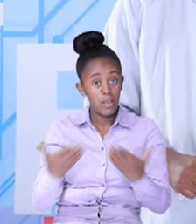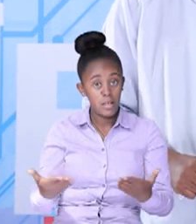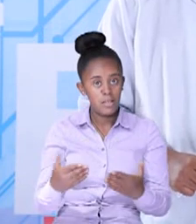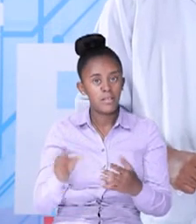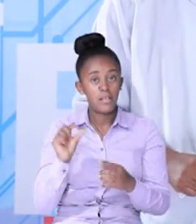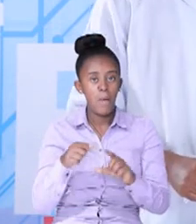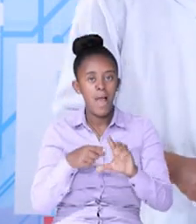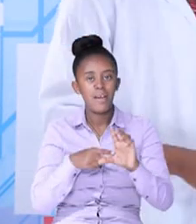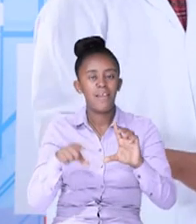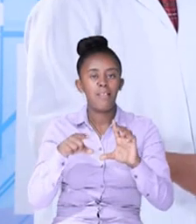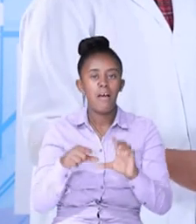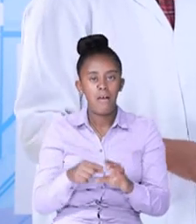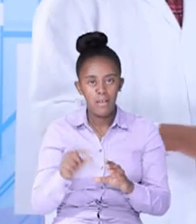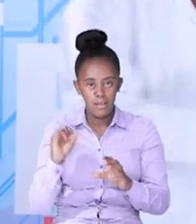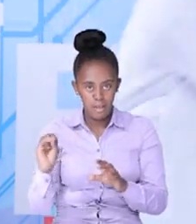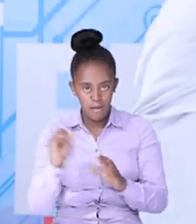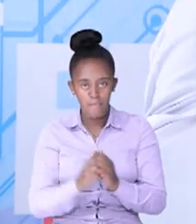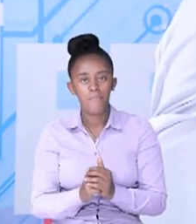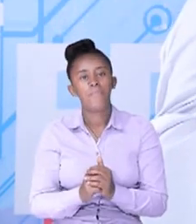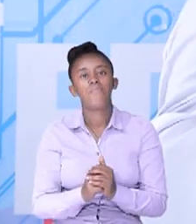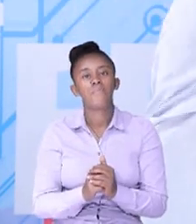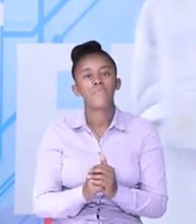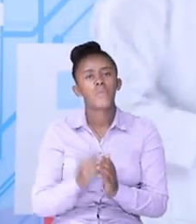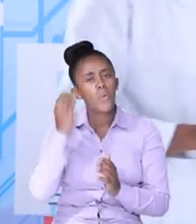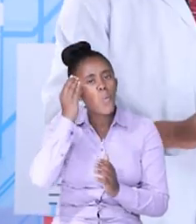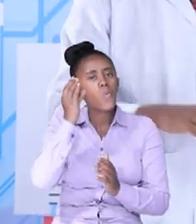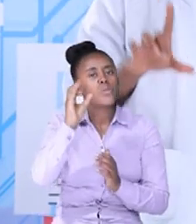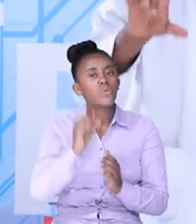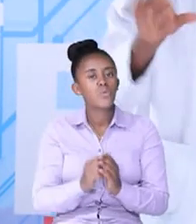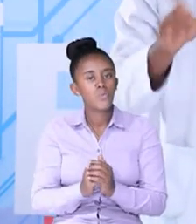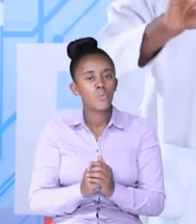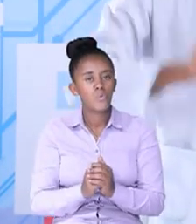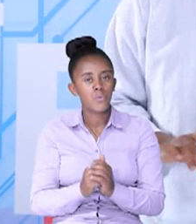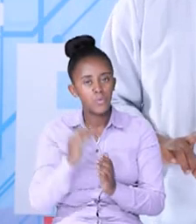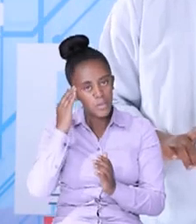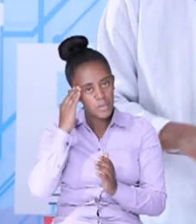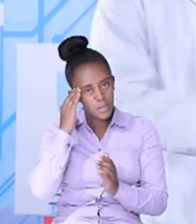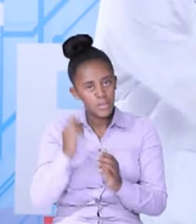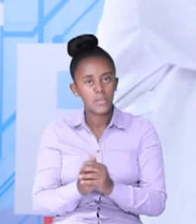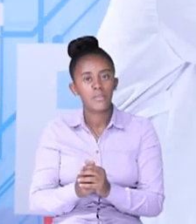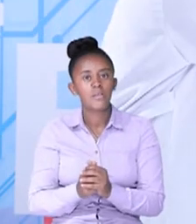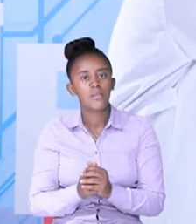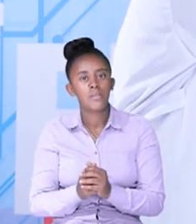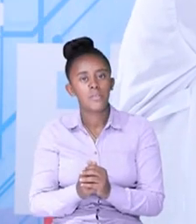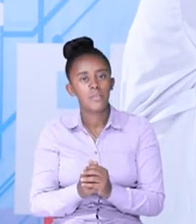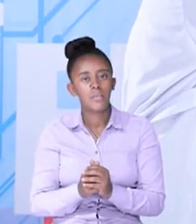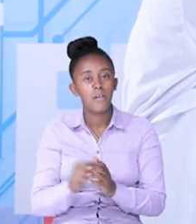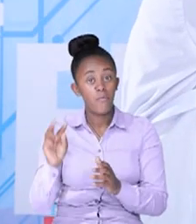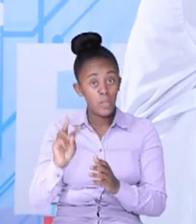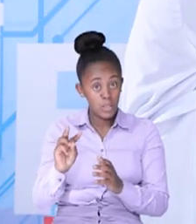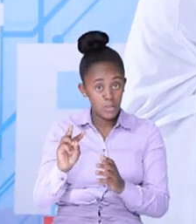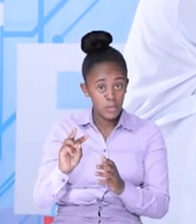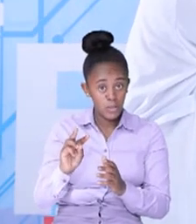theta. The concept here is you have to decompose the velocity. The velocity can